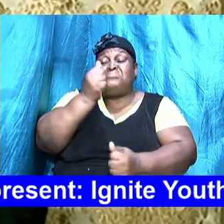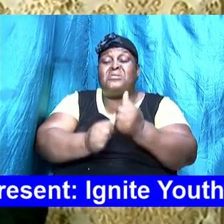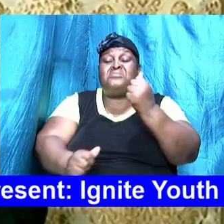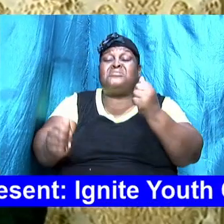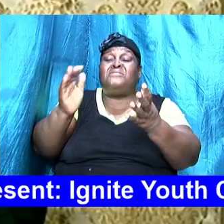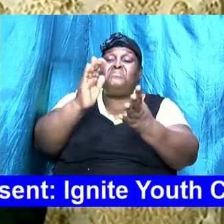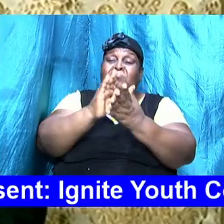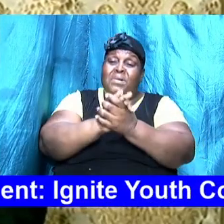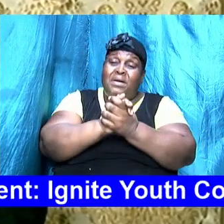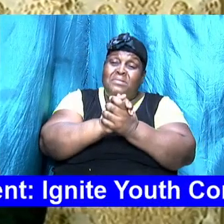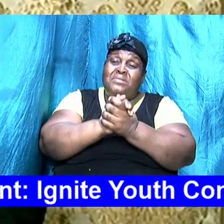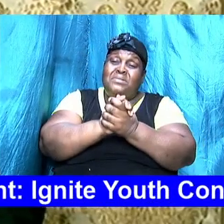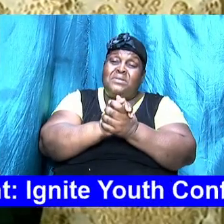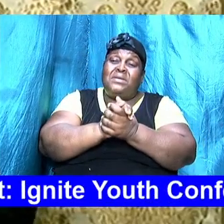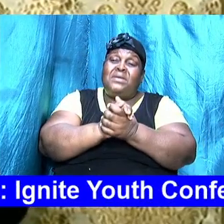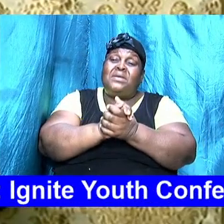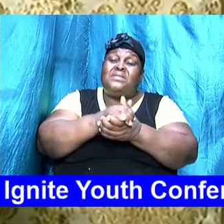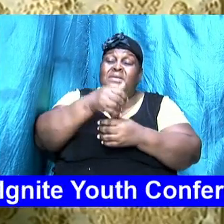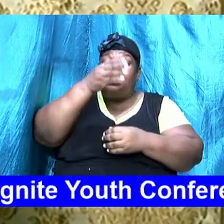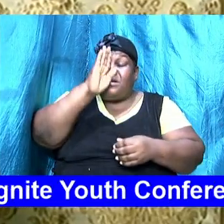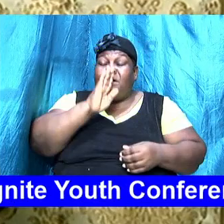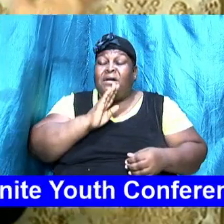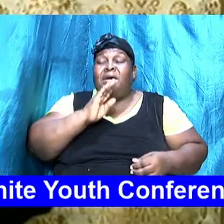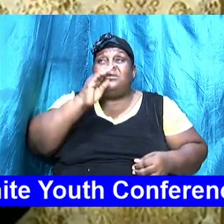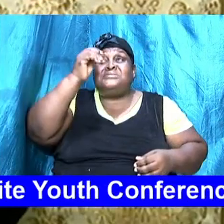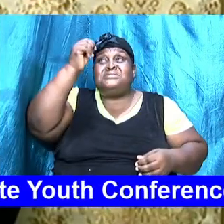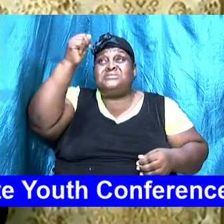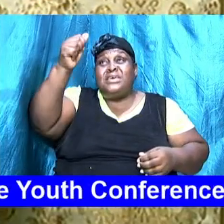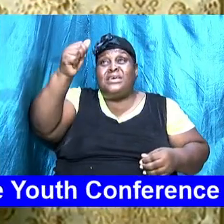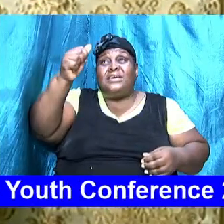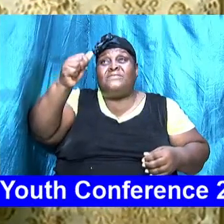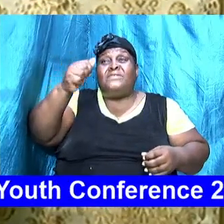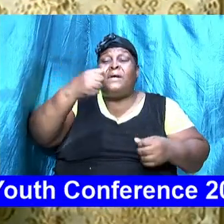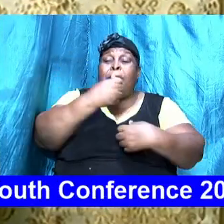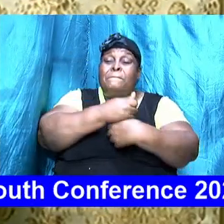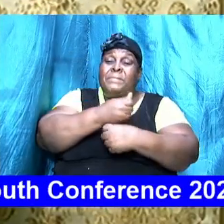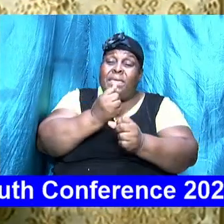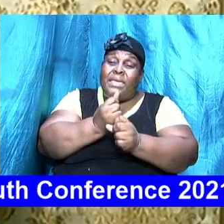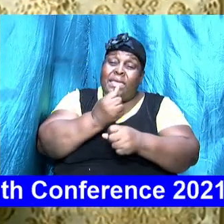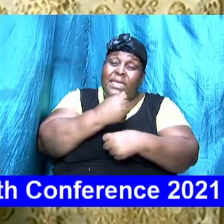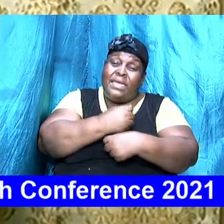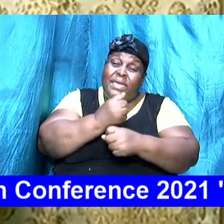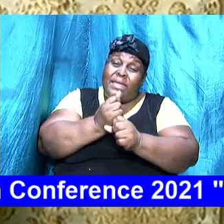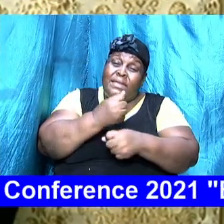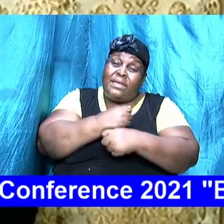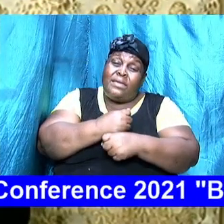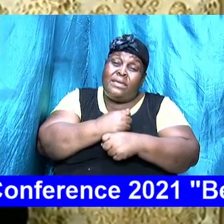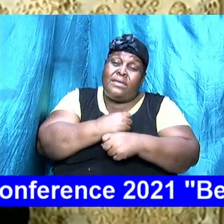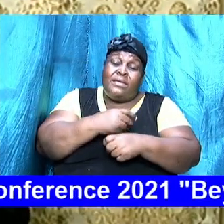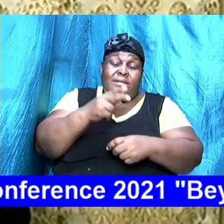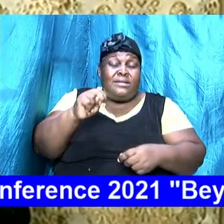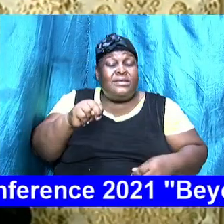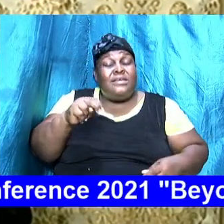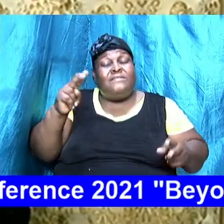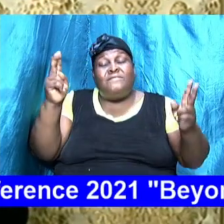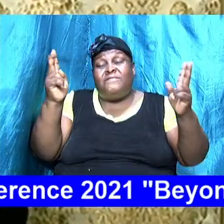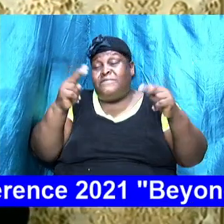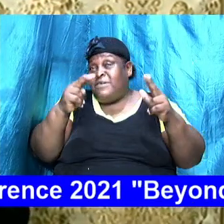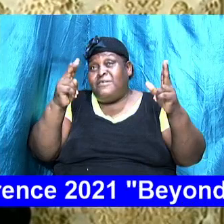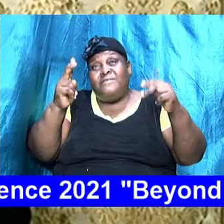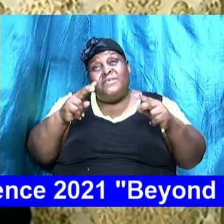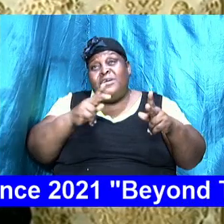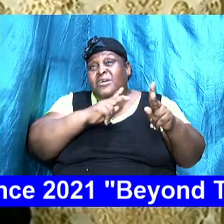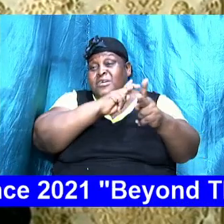that God himself ordained and established. And we need to be very careful how